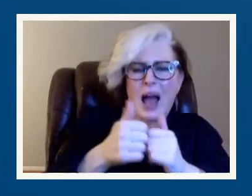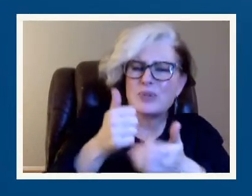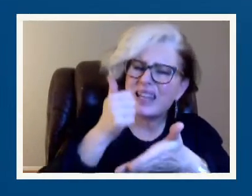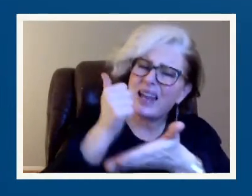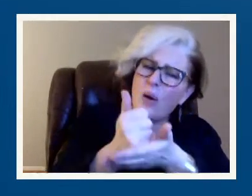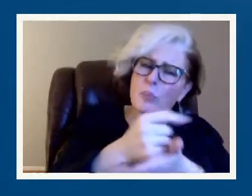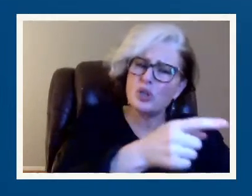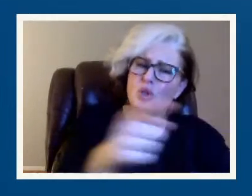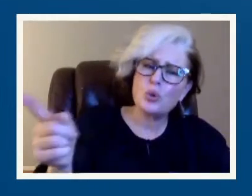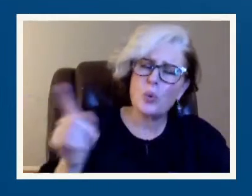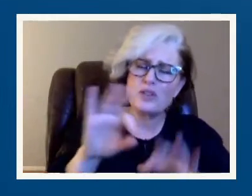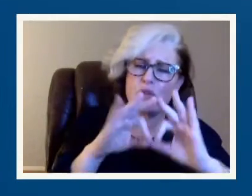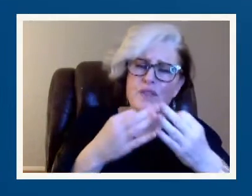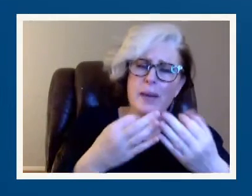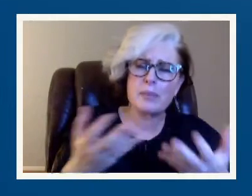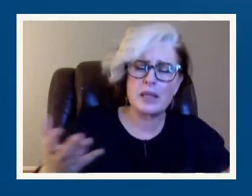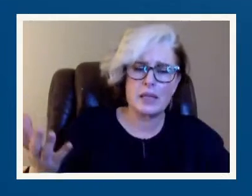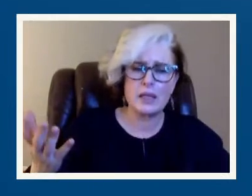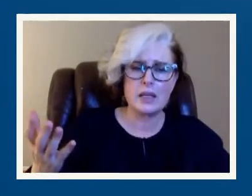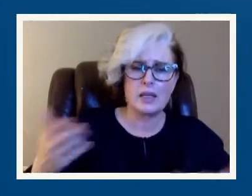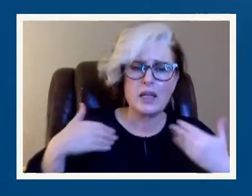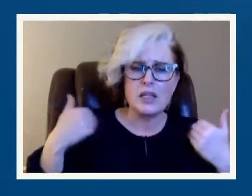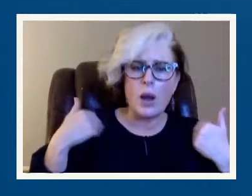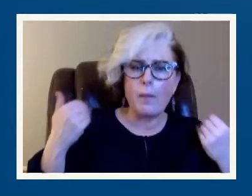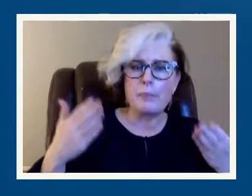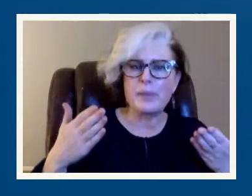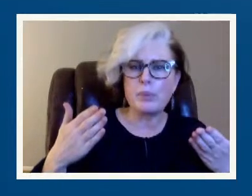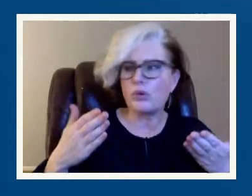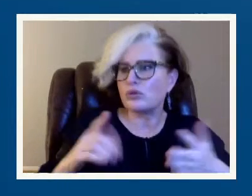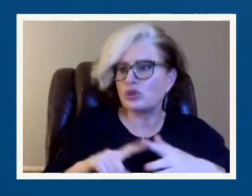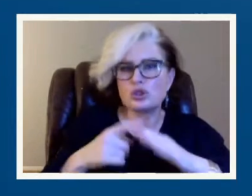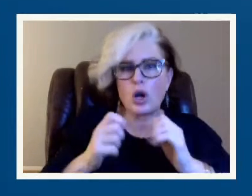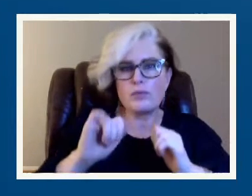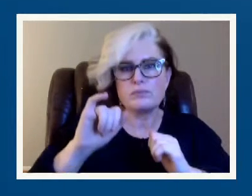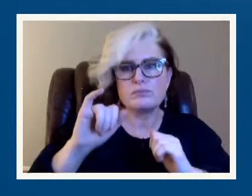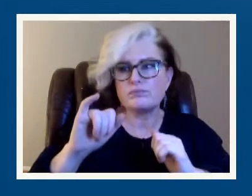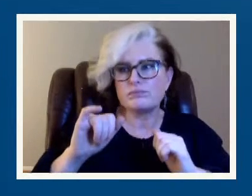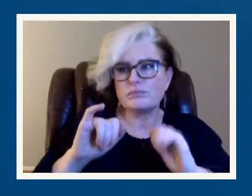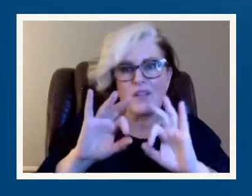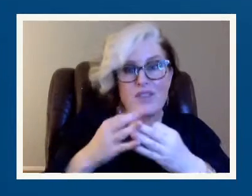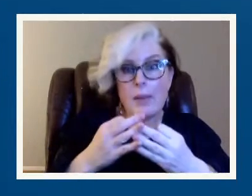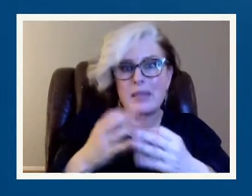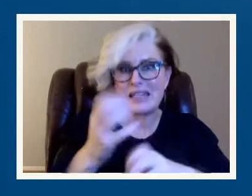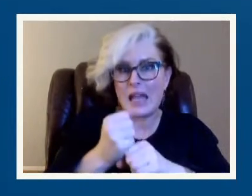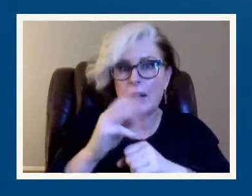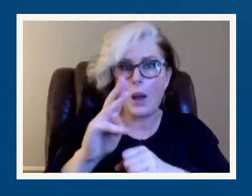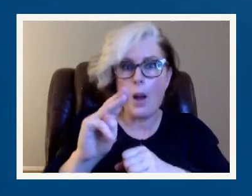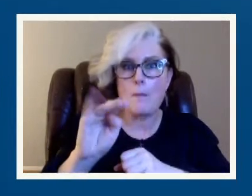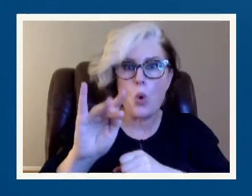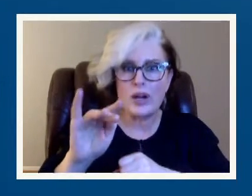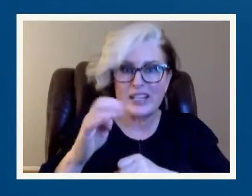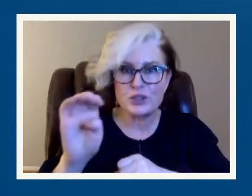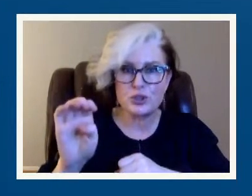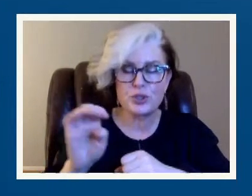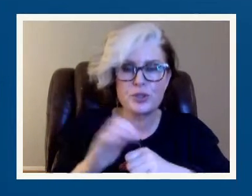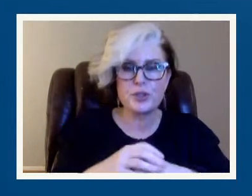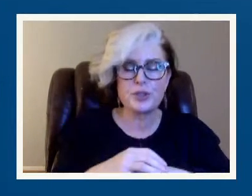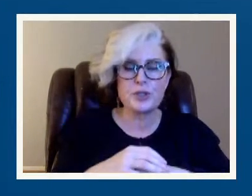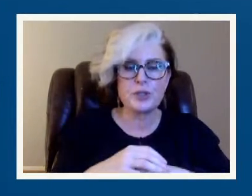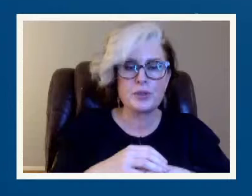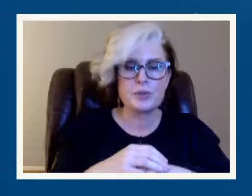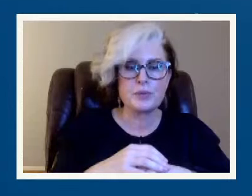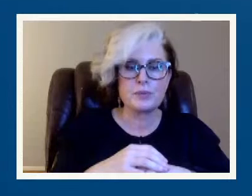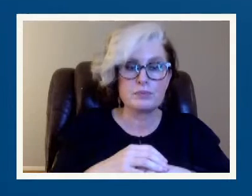your family? Young people launch a career, start a family, get a mortgage. So that's